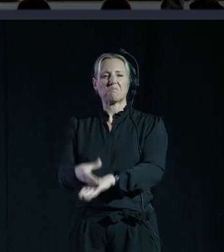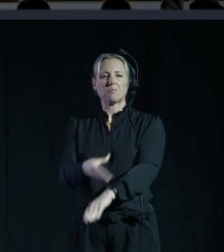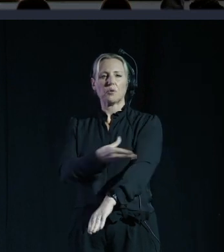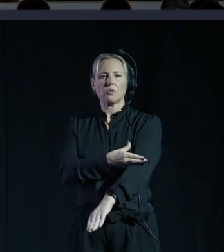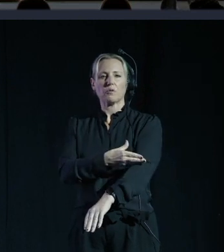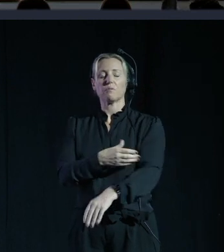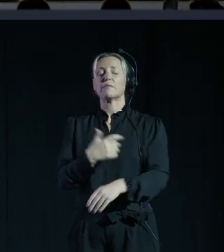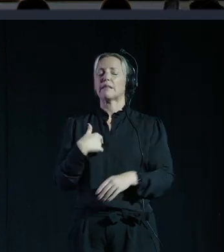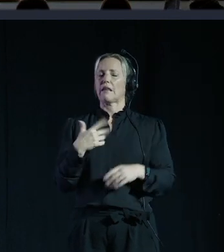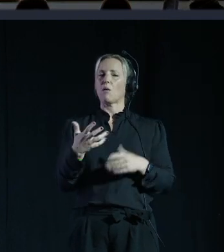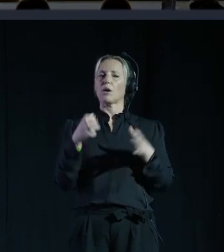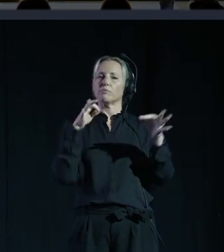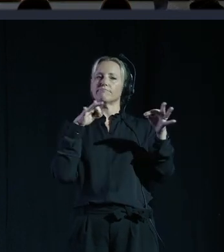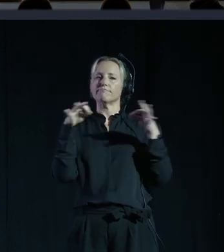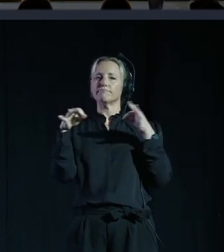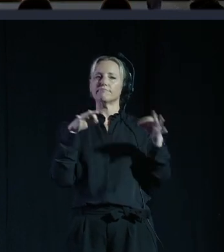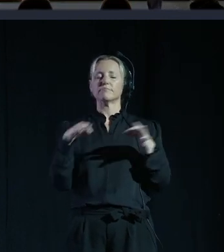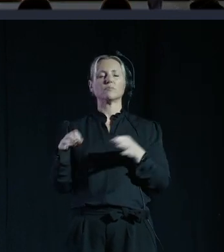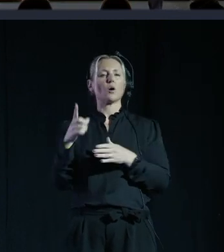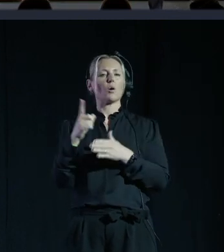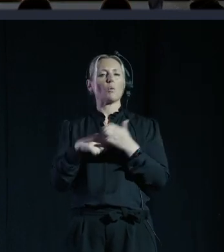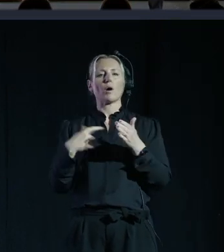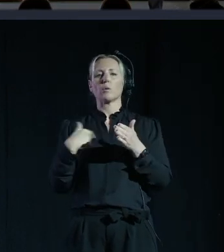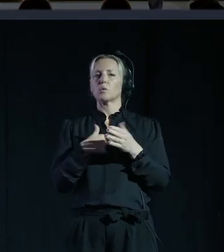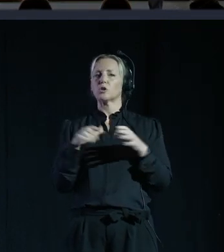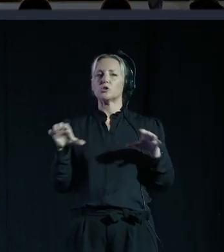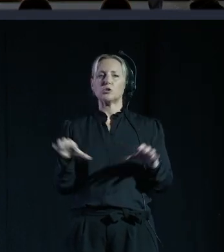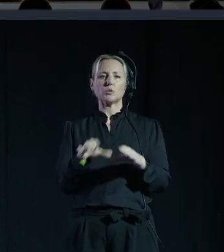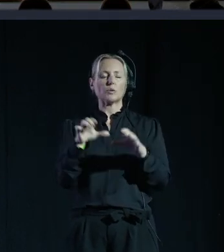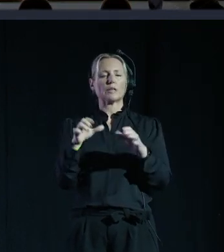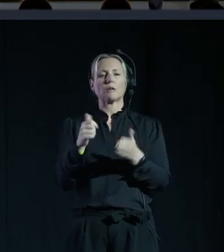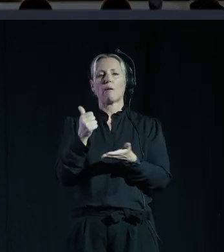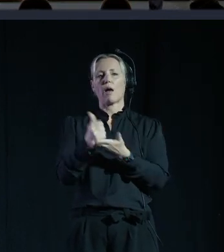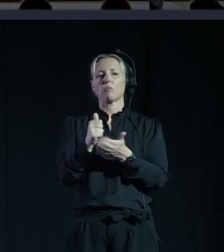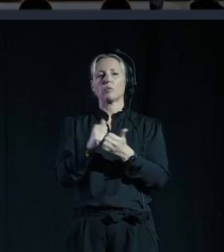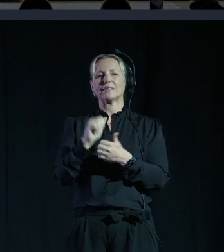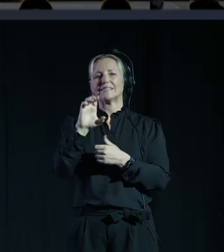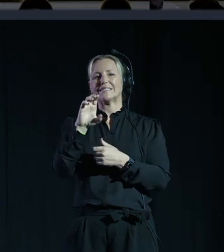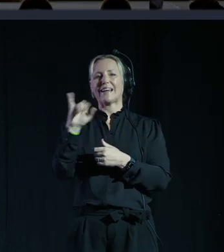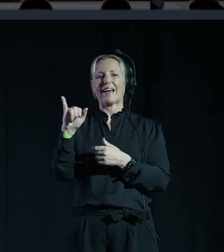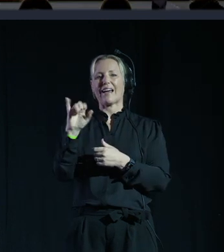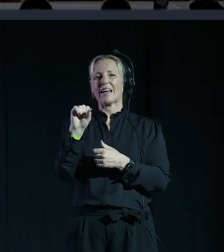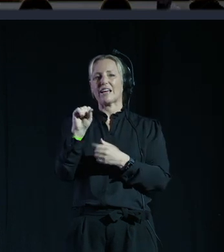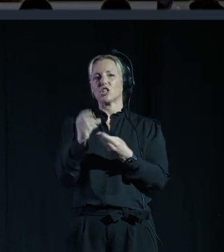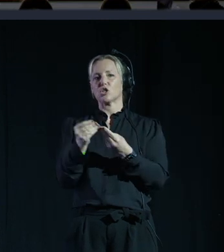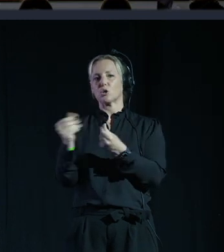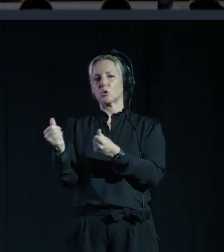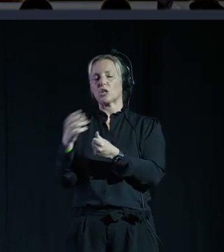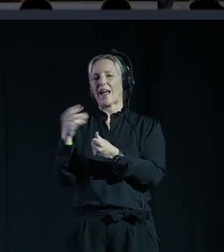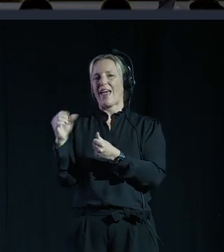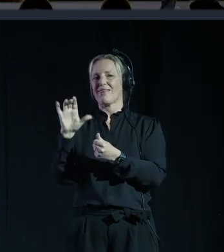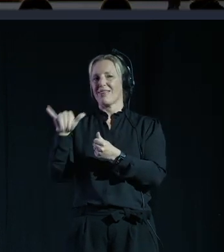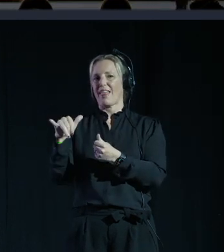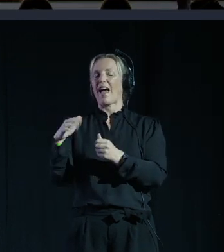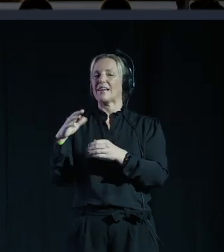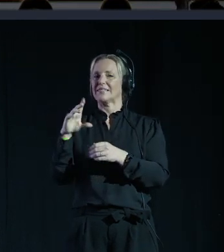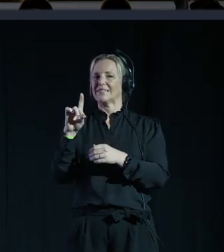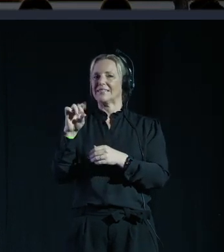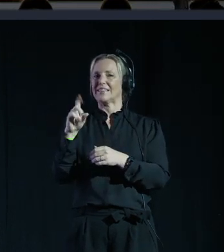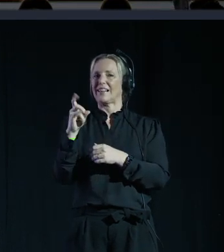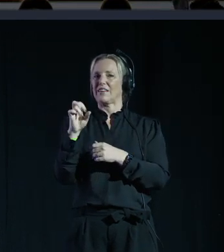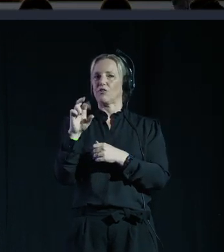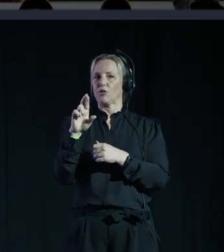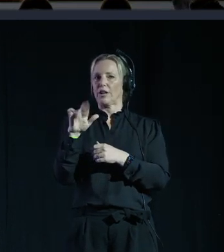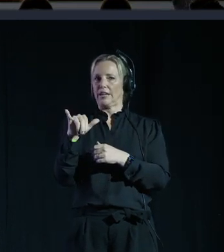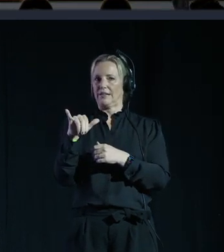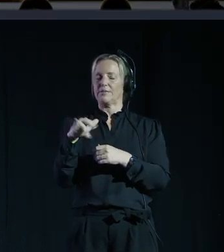talk to you about a few of the things that we're doing here, just to give you a sense of how the CI solution and delivery is actually evolving. So one of the first things you